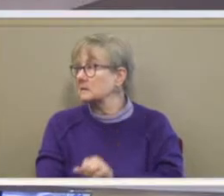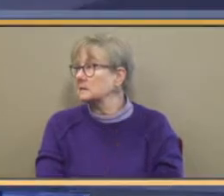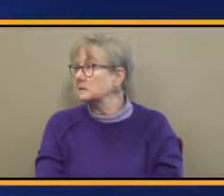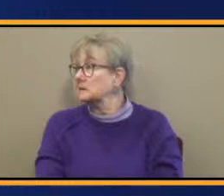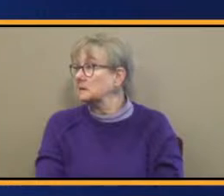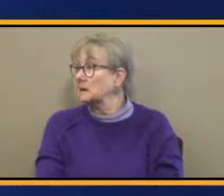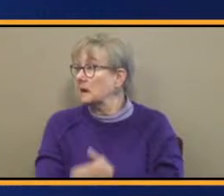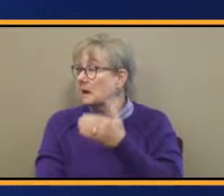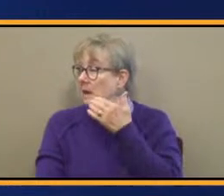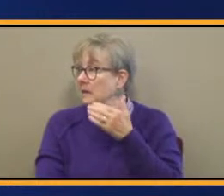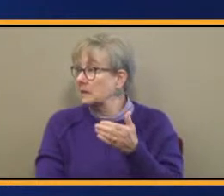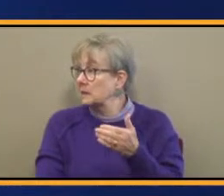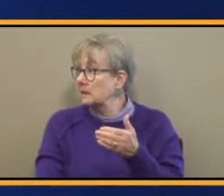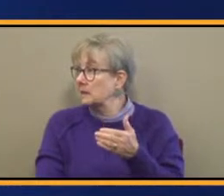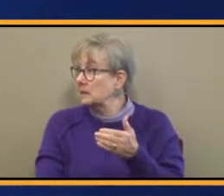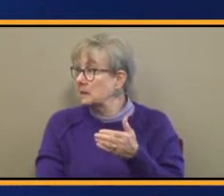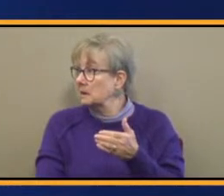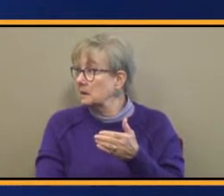Thank you, Mayor.